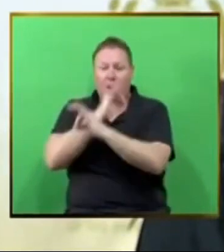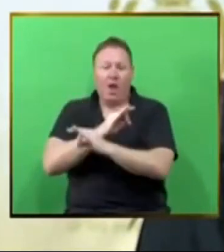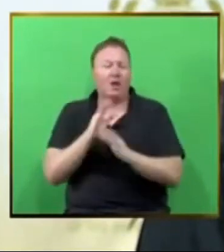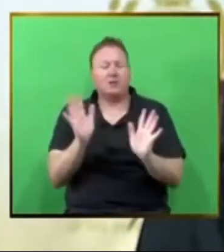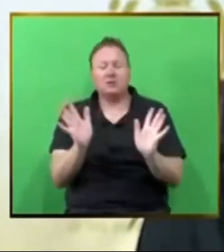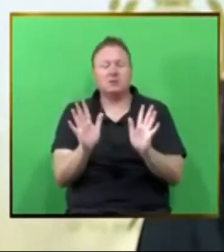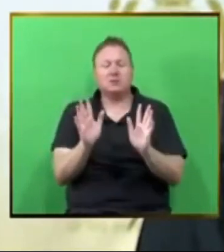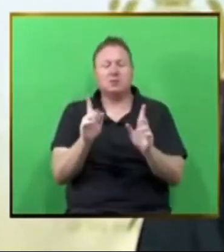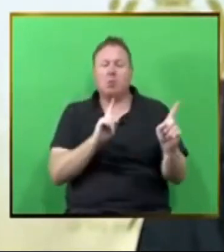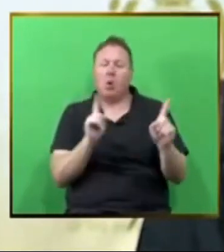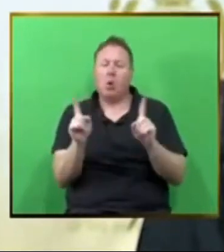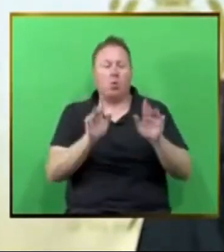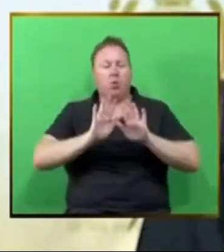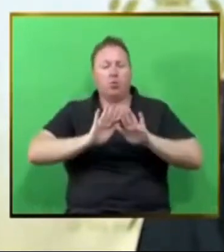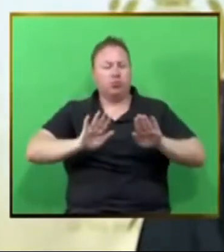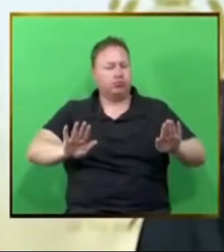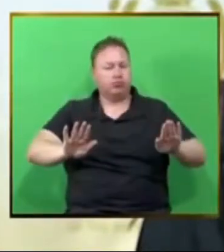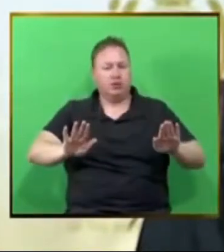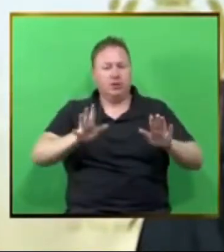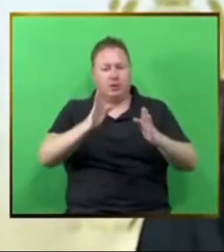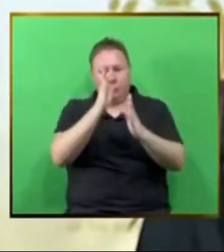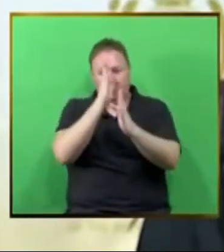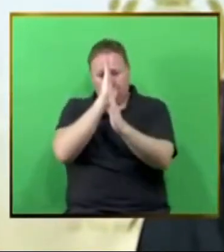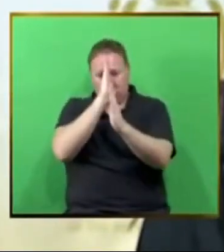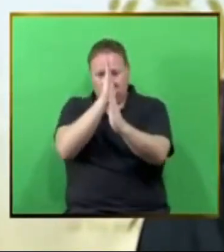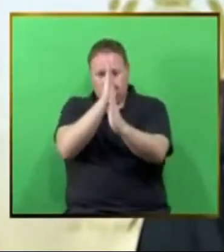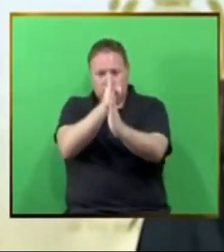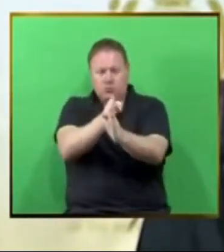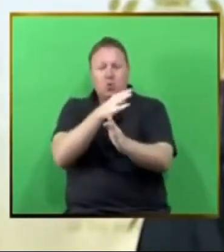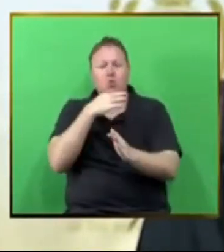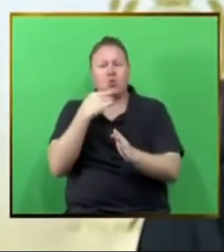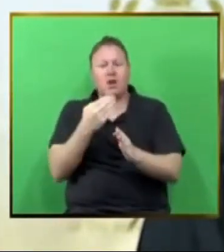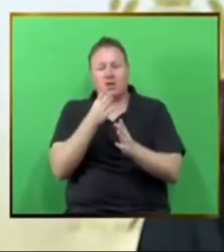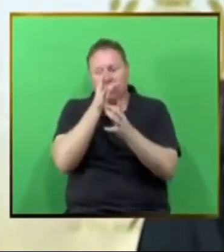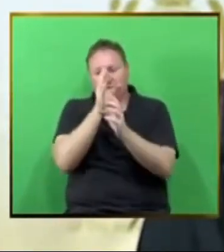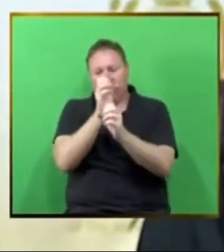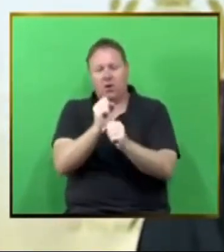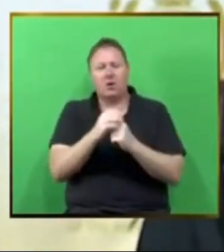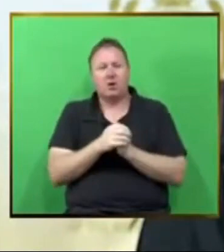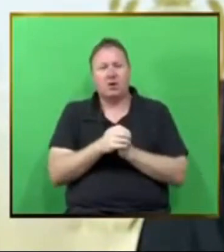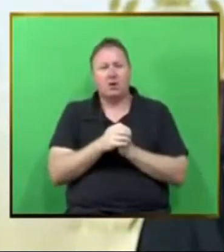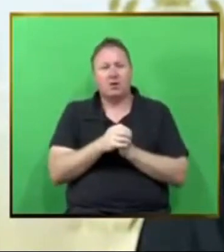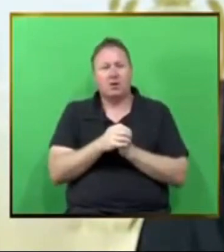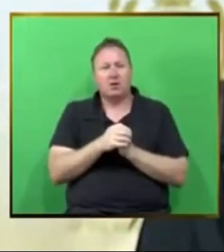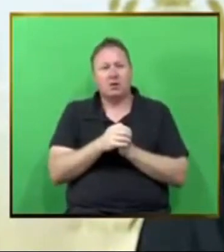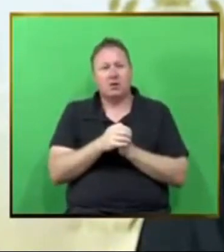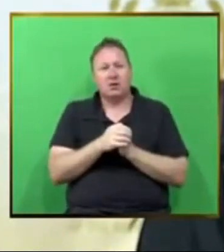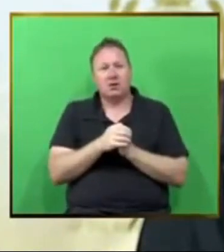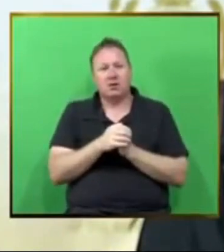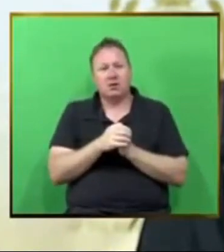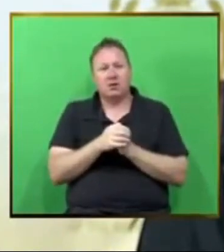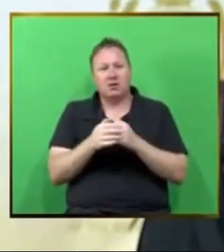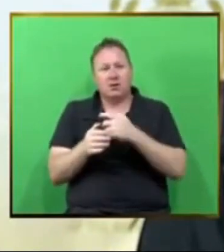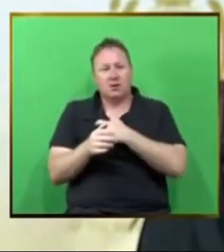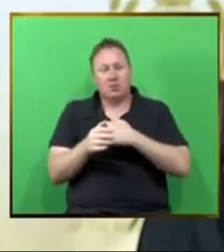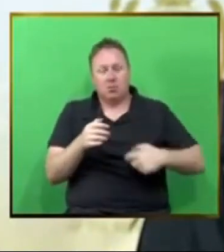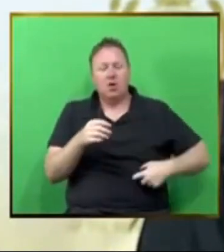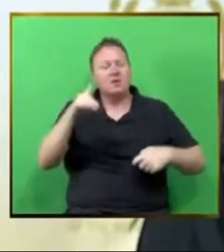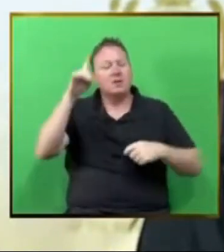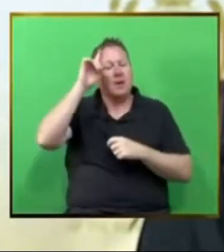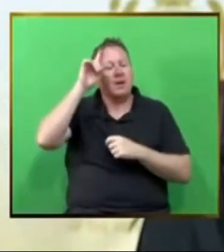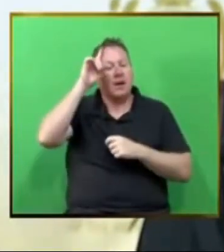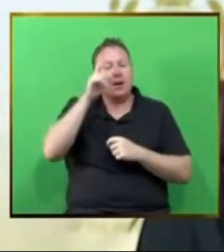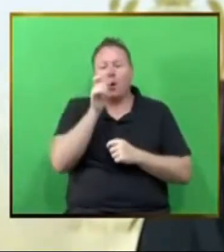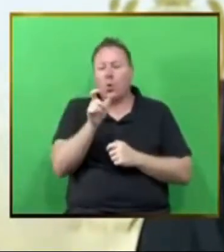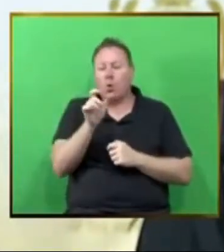both these extremes. Rather, we should heed the words of our first democratic President Nelson Mandela,